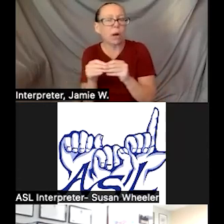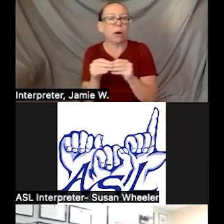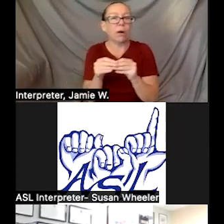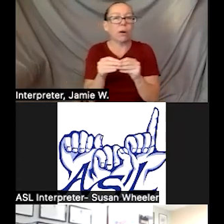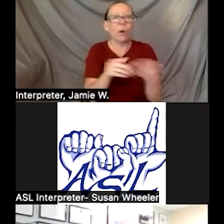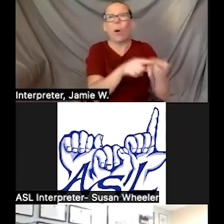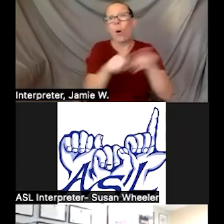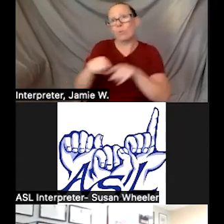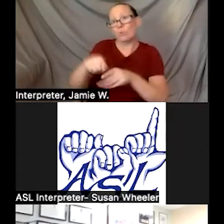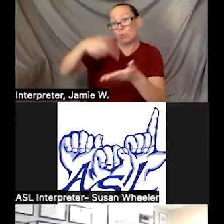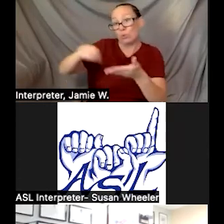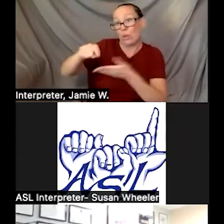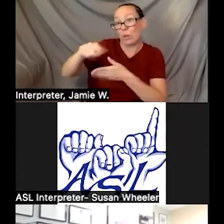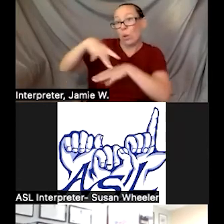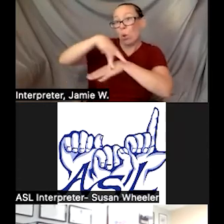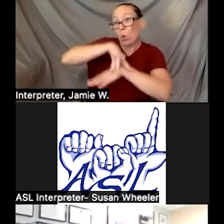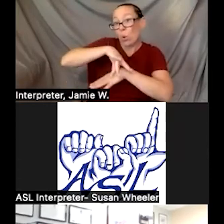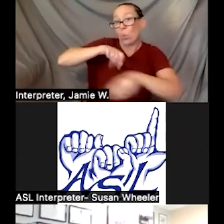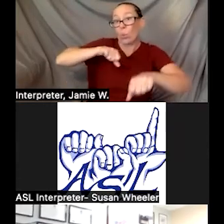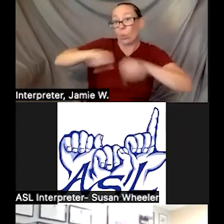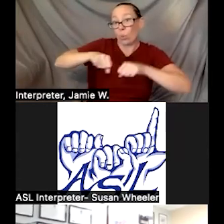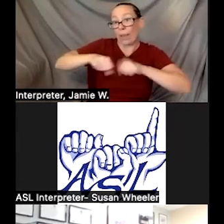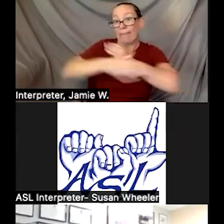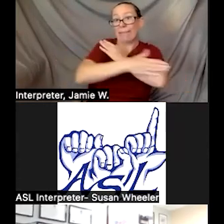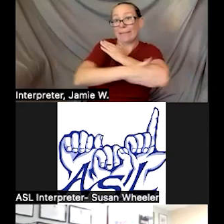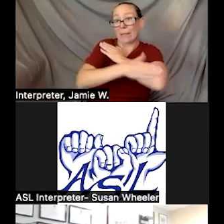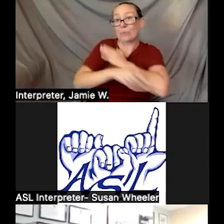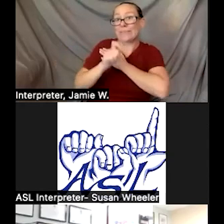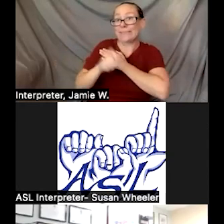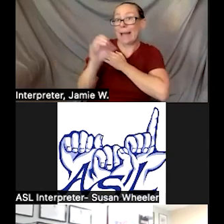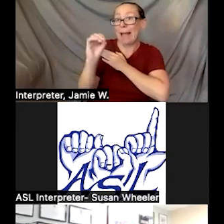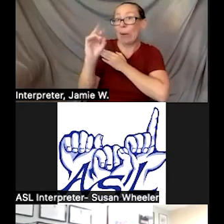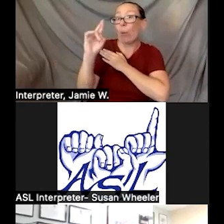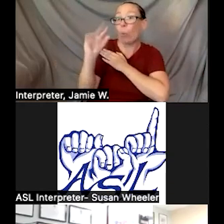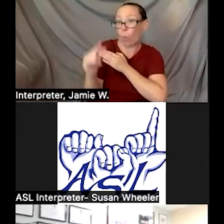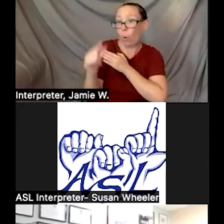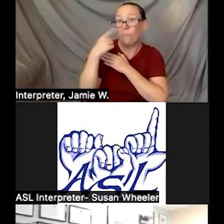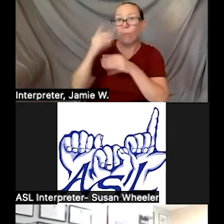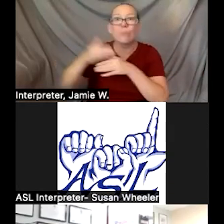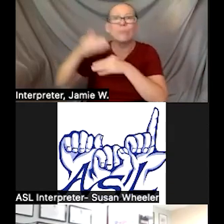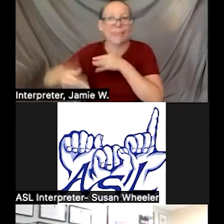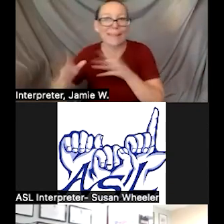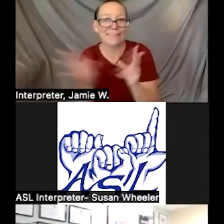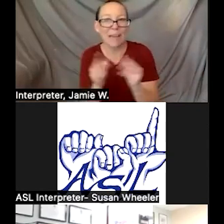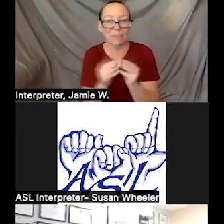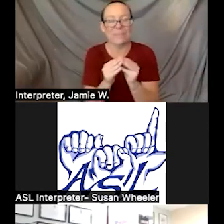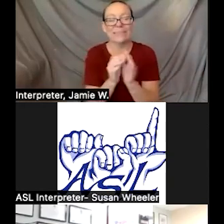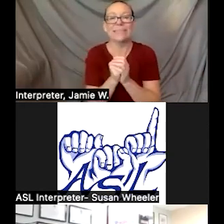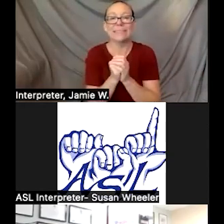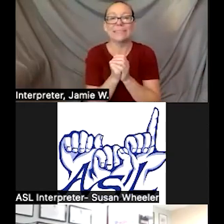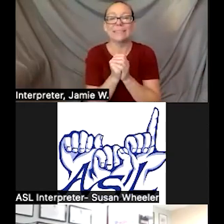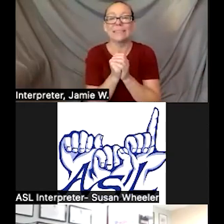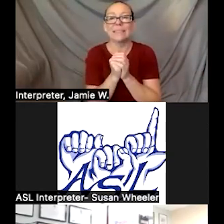earthquakecountry.org/calendar to see that. That's going to be specifically Great Shakeout drills in healthcare settings. It's a webinar that we've been doing each year